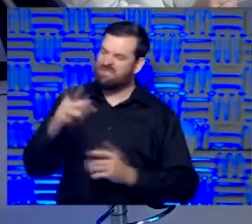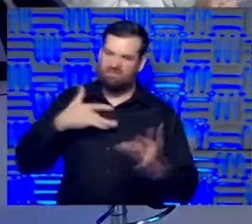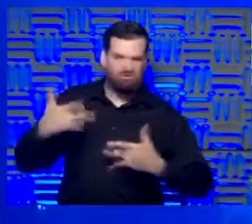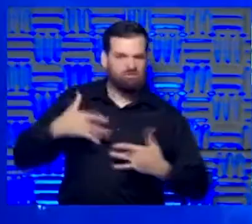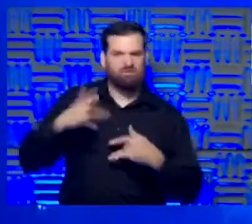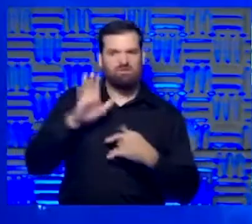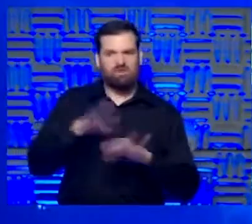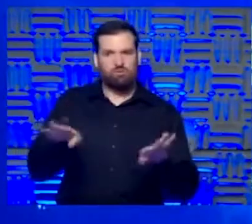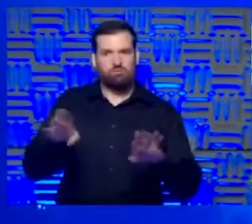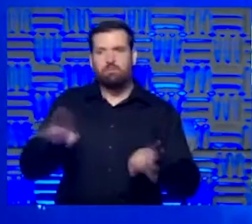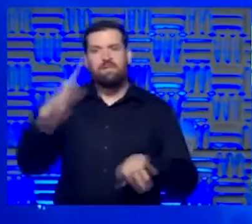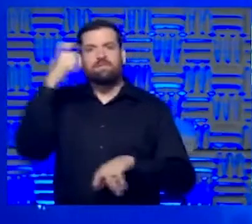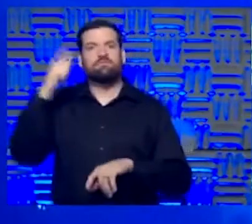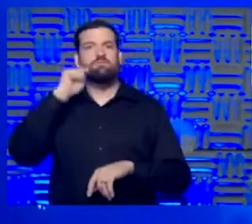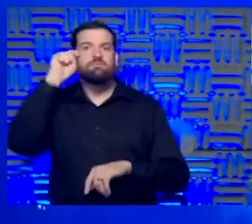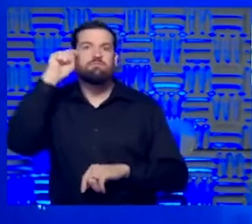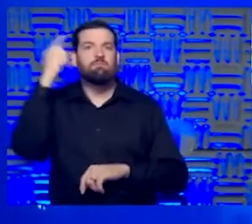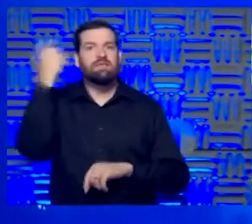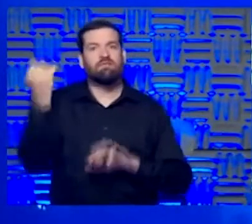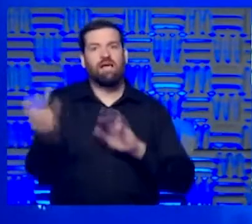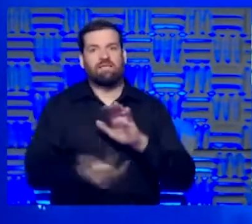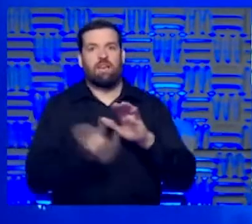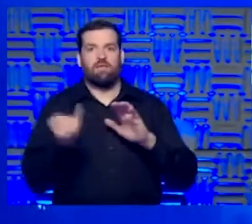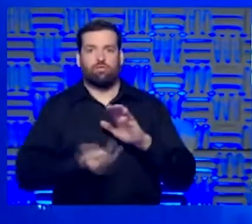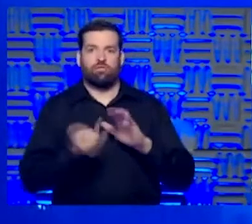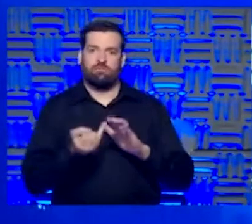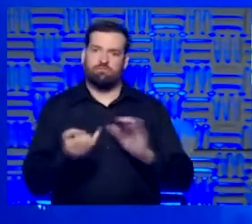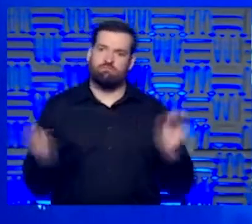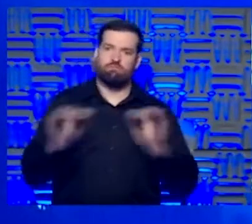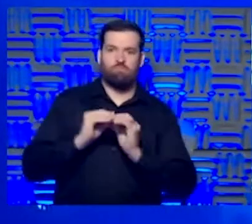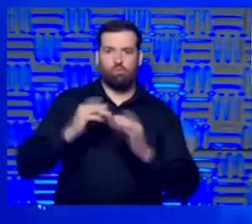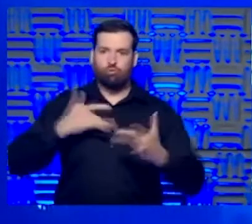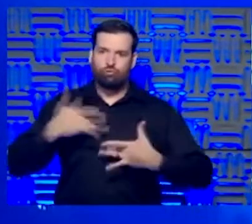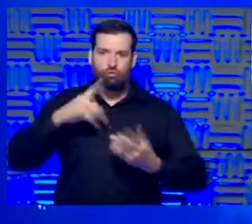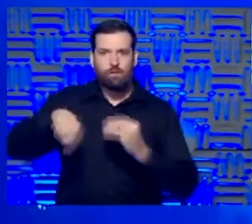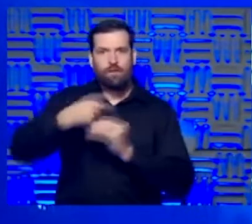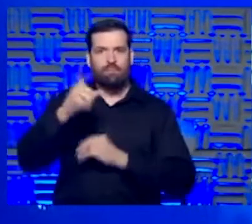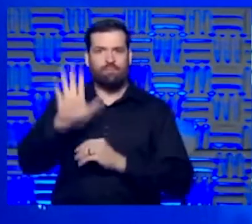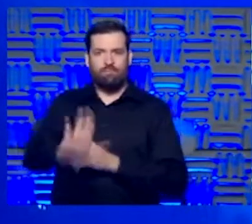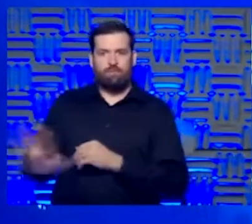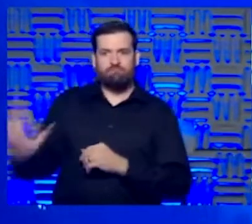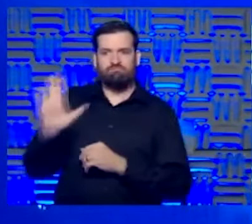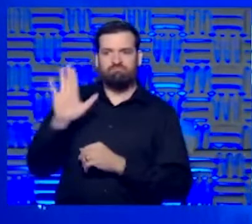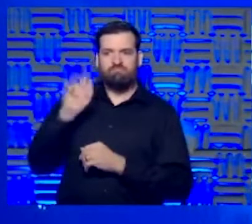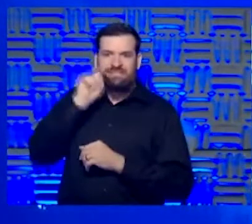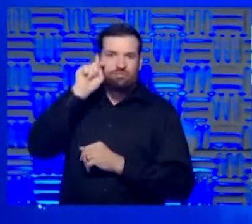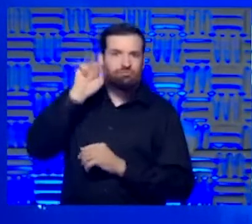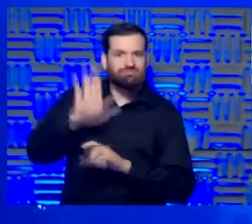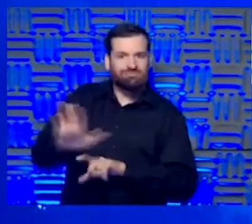teenagers because of social isolation, right, and an increased concern about mental health with kids. Any thoughts from any of